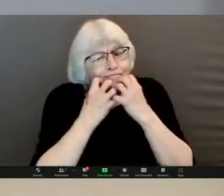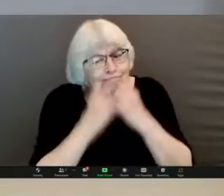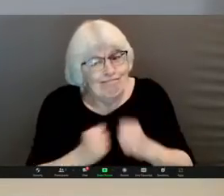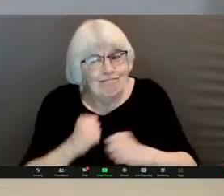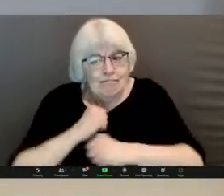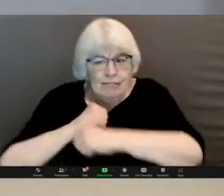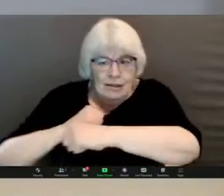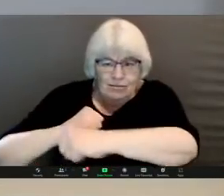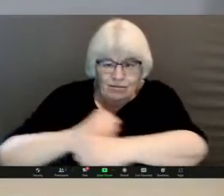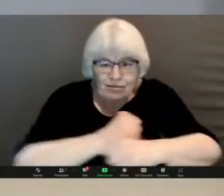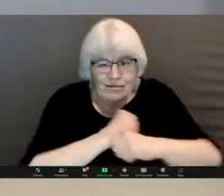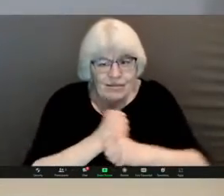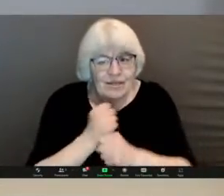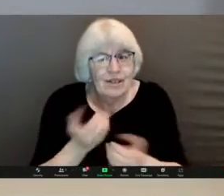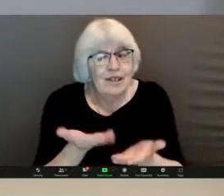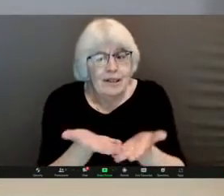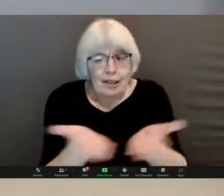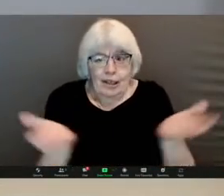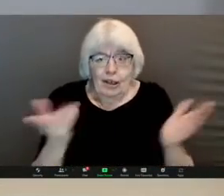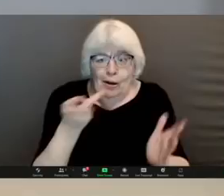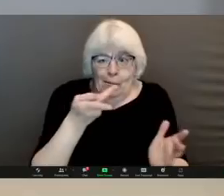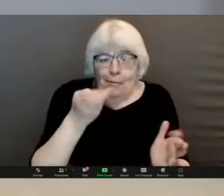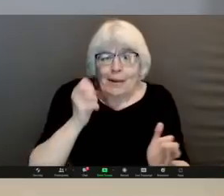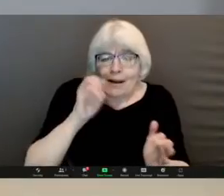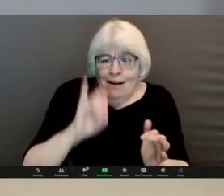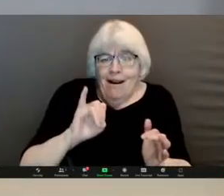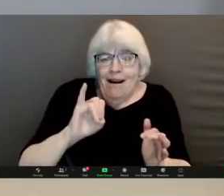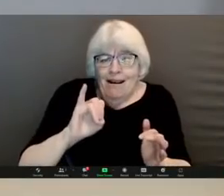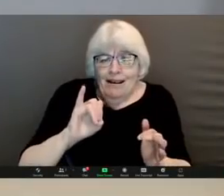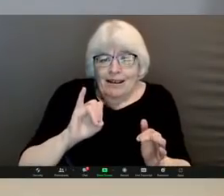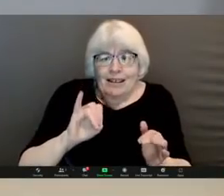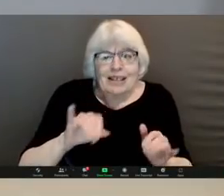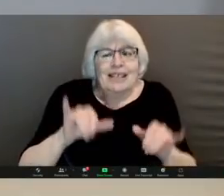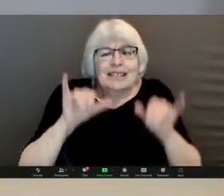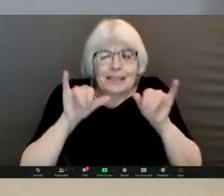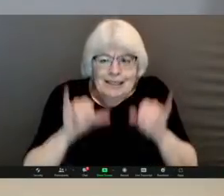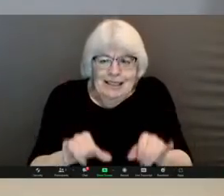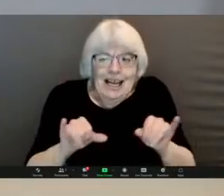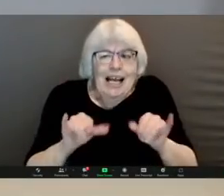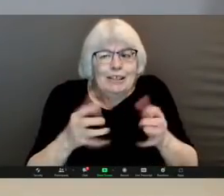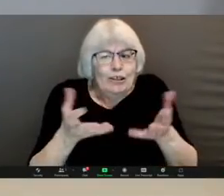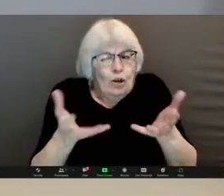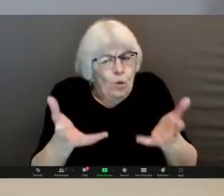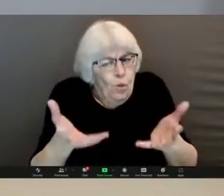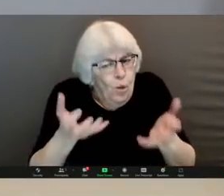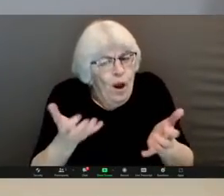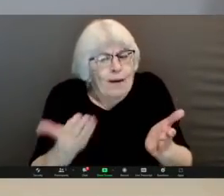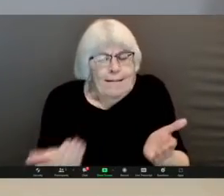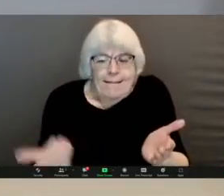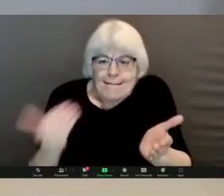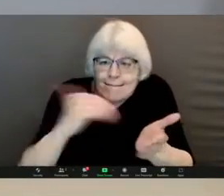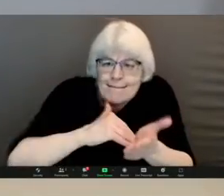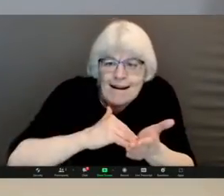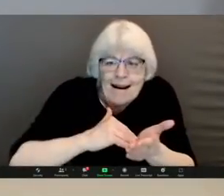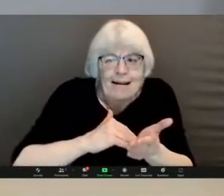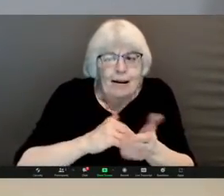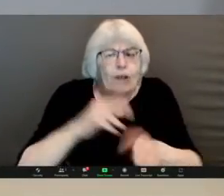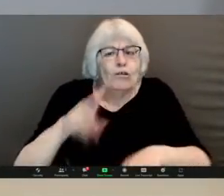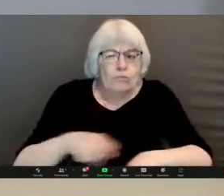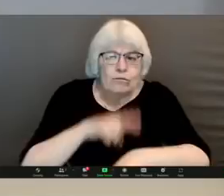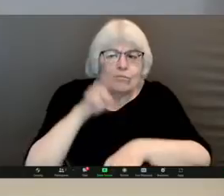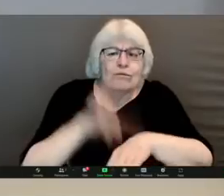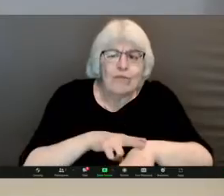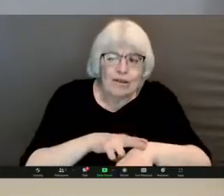as normal as possible in all that we do here in PEI. So as we continue this